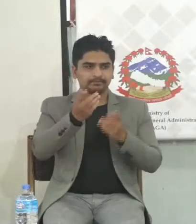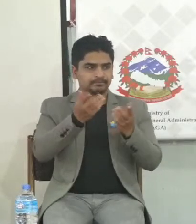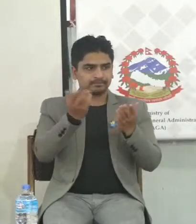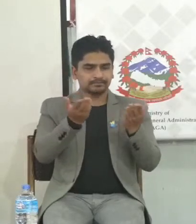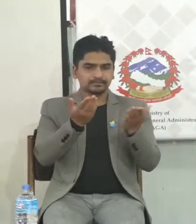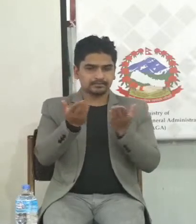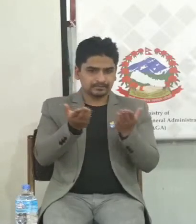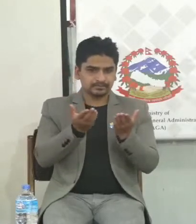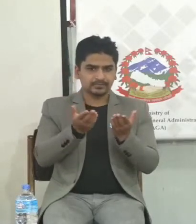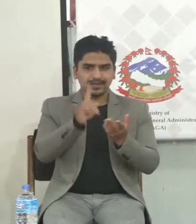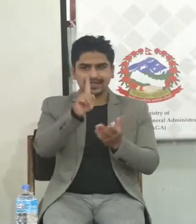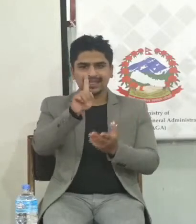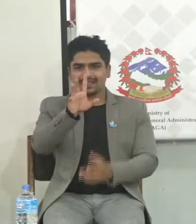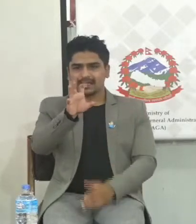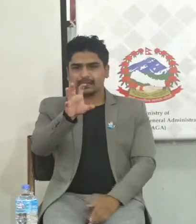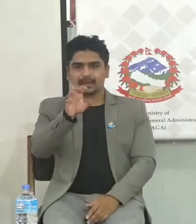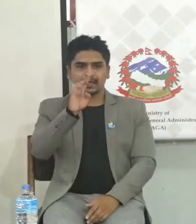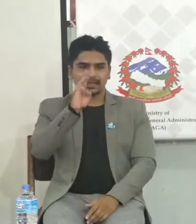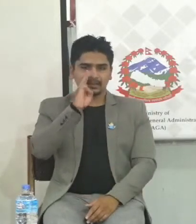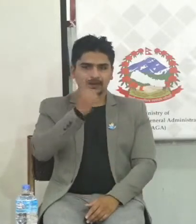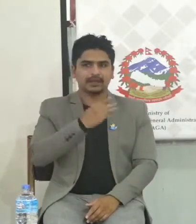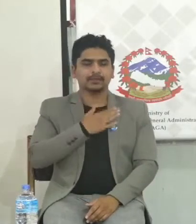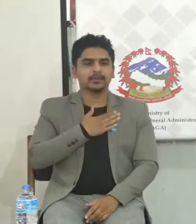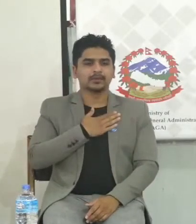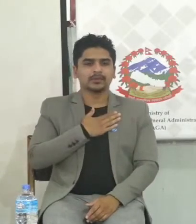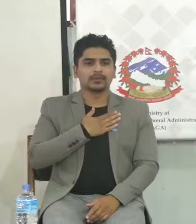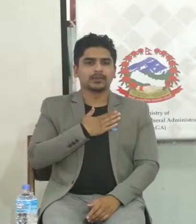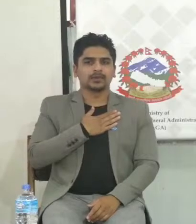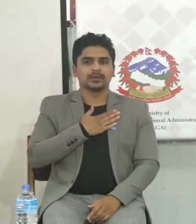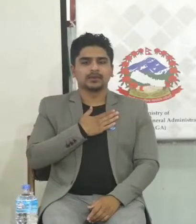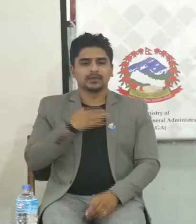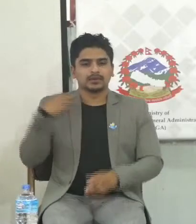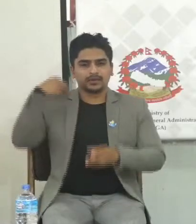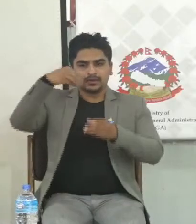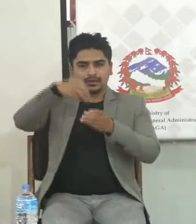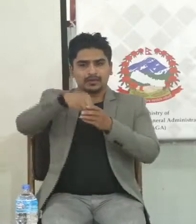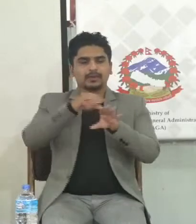if any participant have, maybe we'll take one question only.